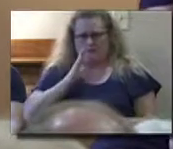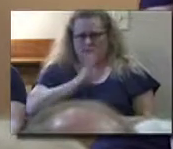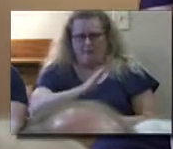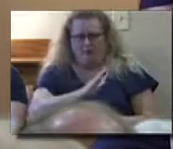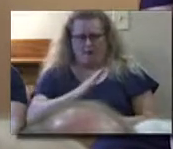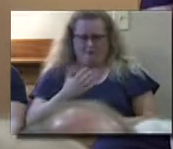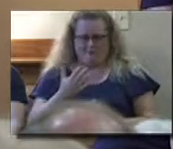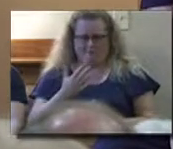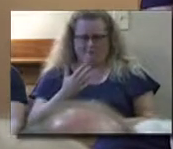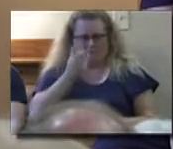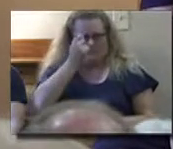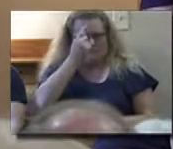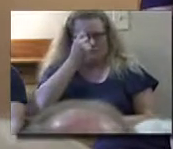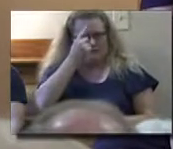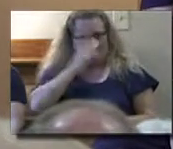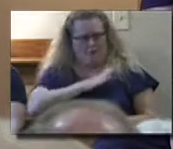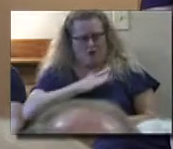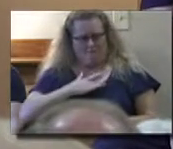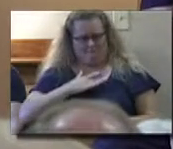we hope we have taught them.